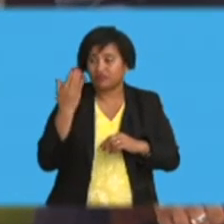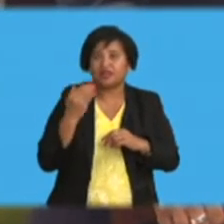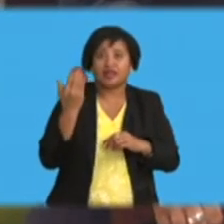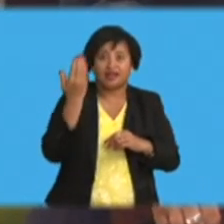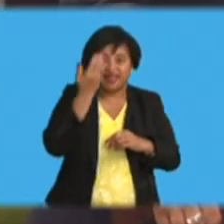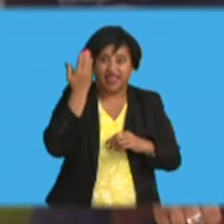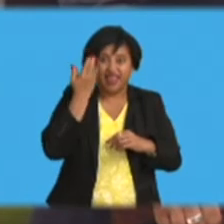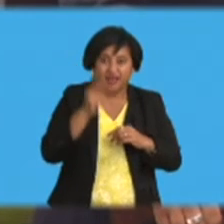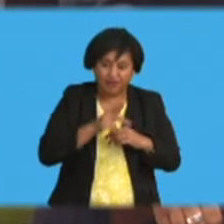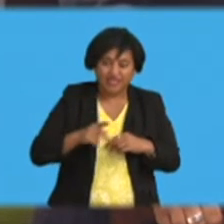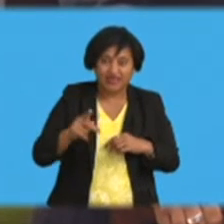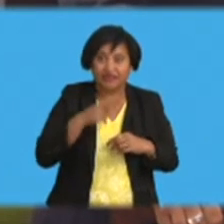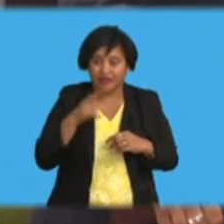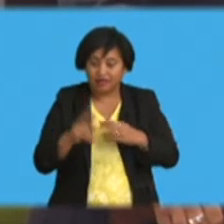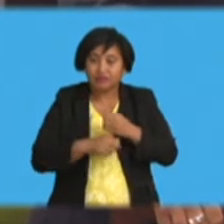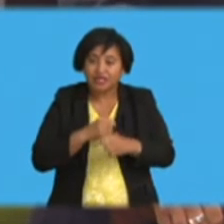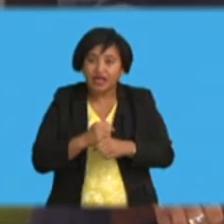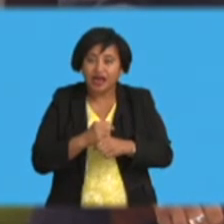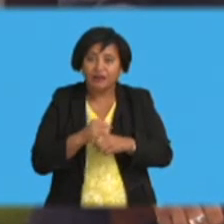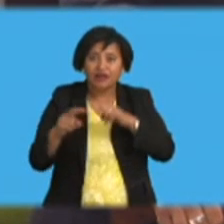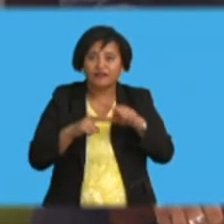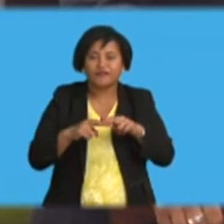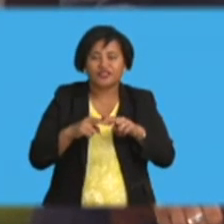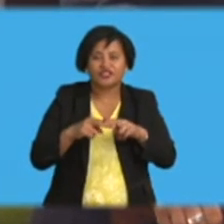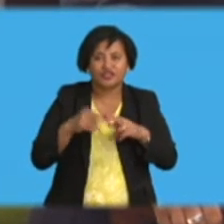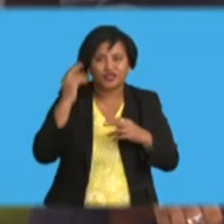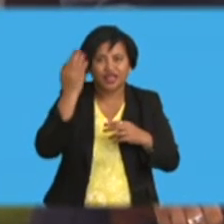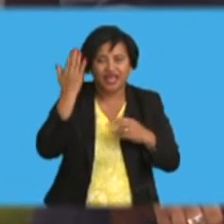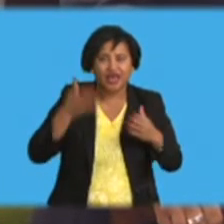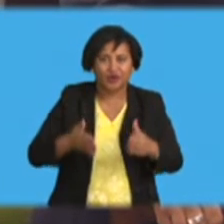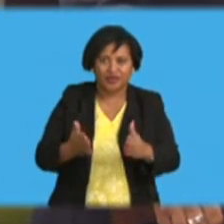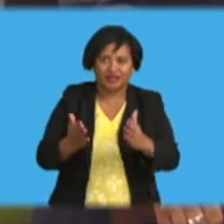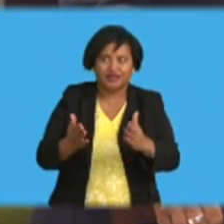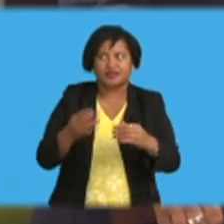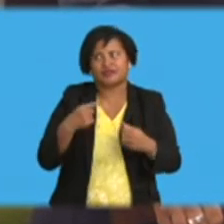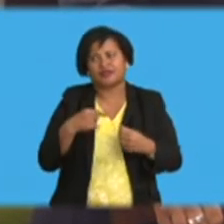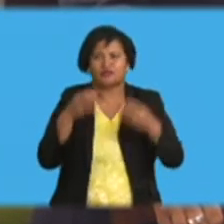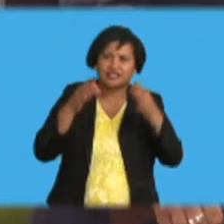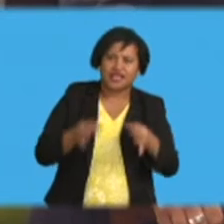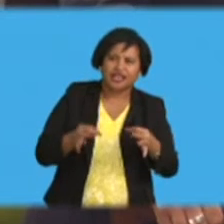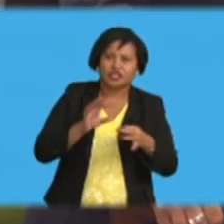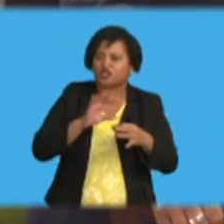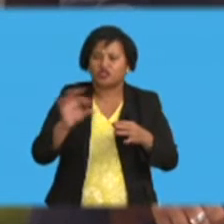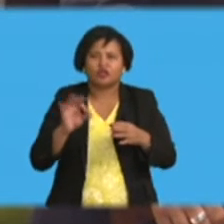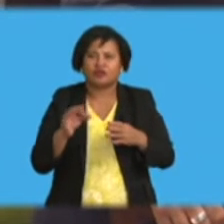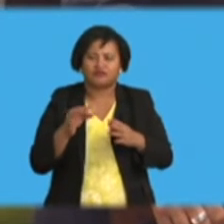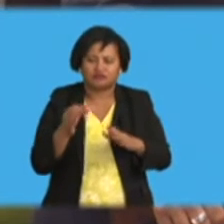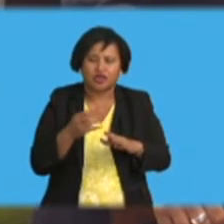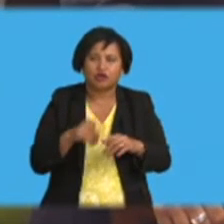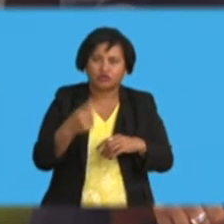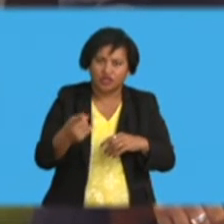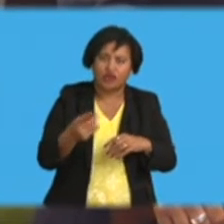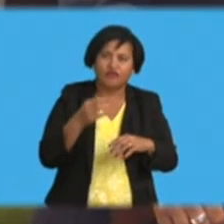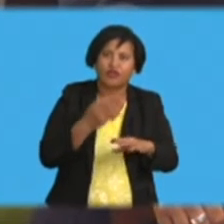which became Fiji Airways, made the decision not to renew the lease on the aging Boeing 76 aircraft with the aircraft leaving